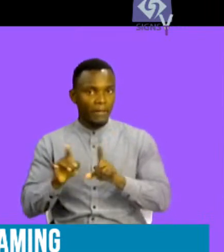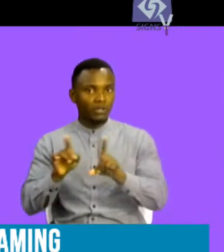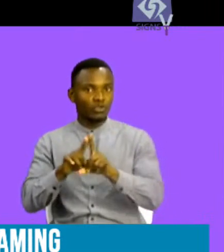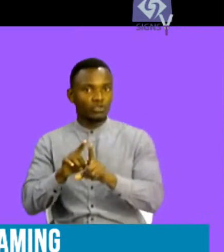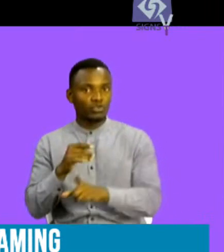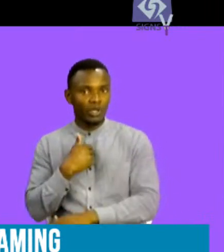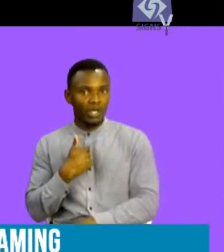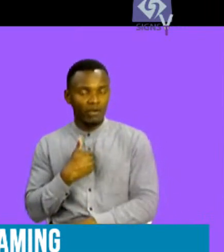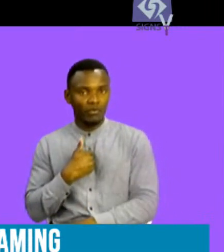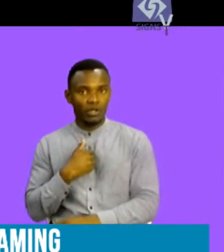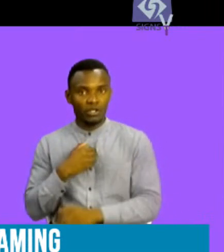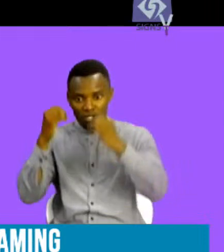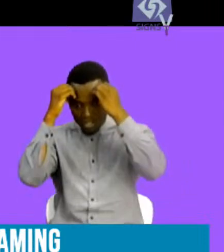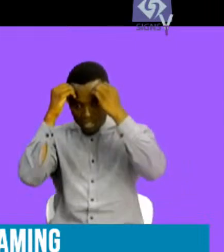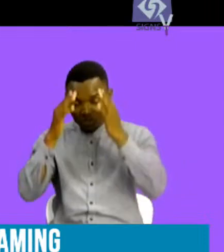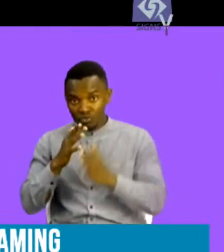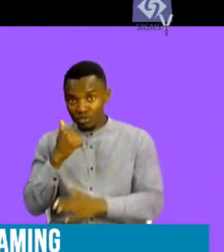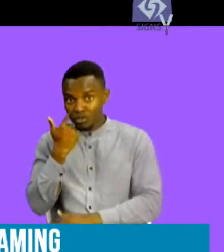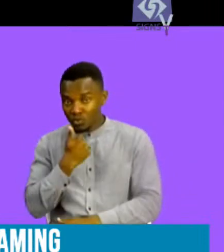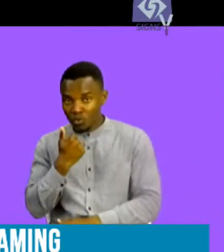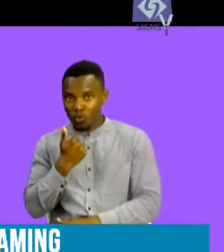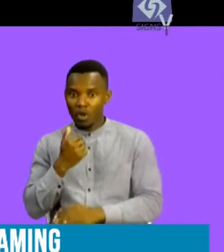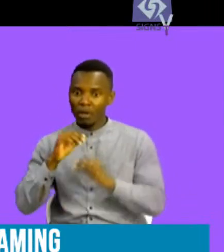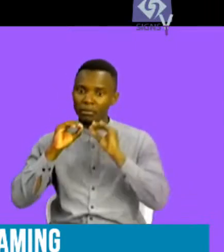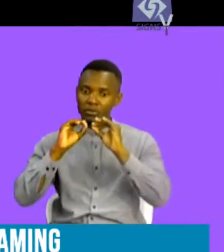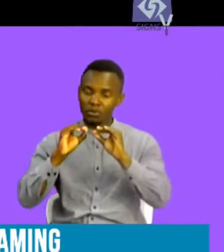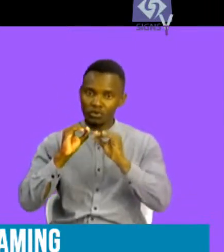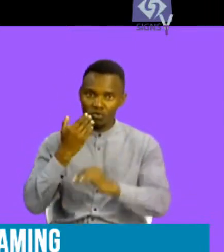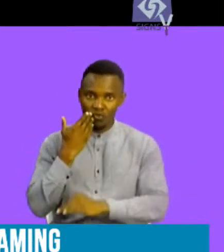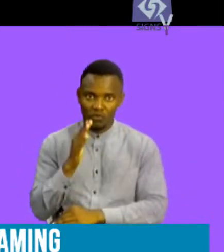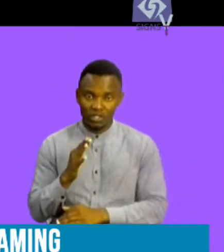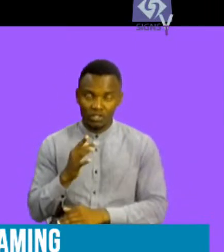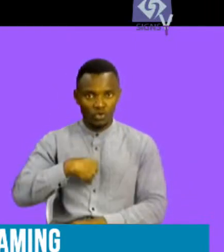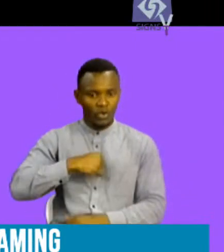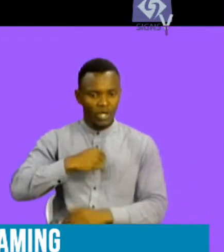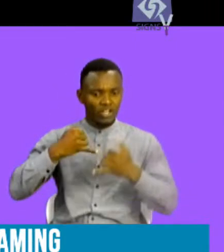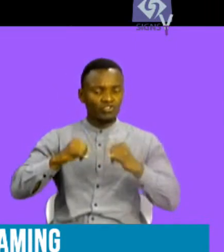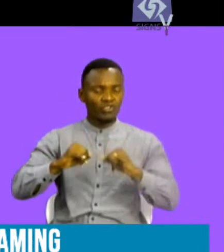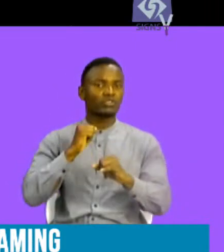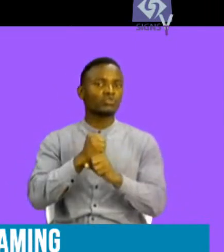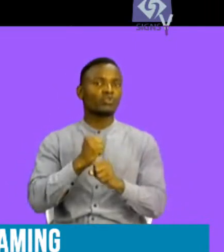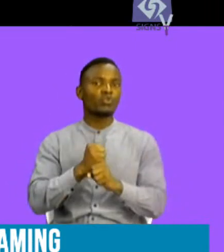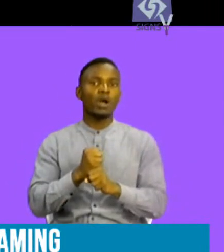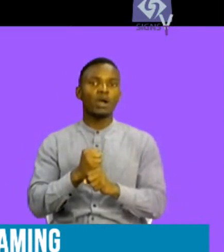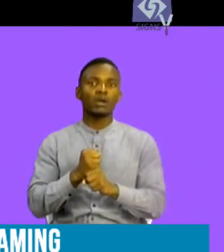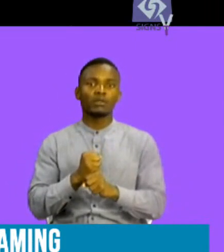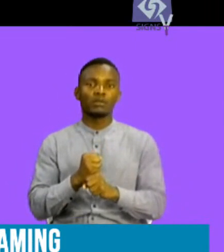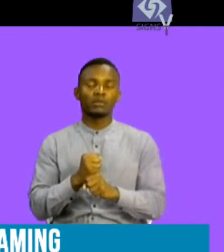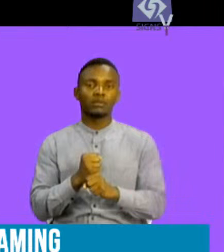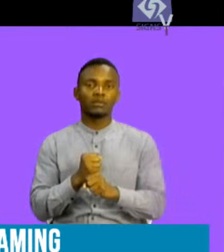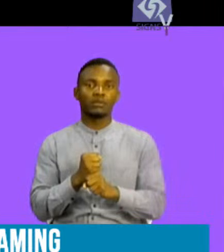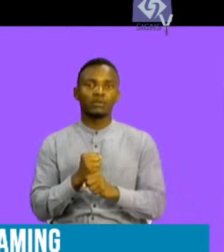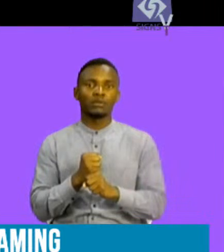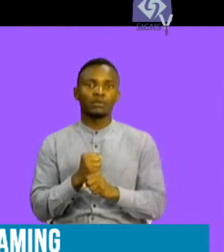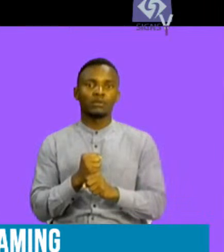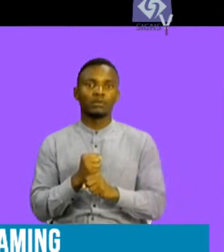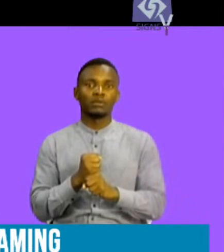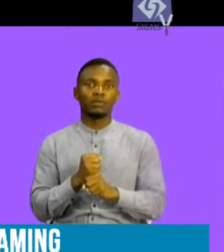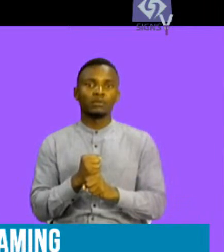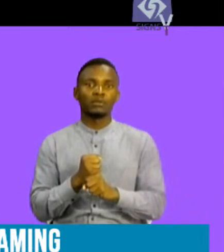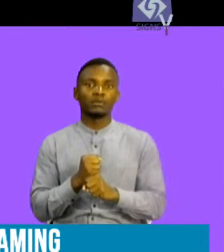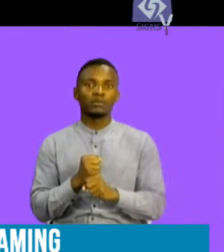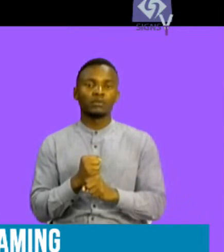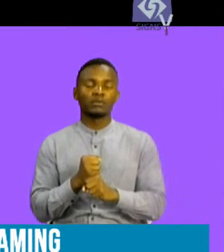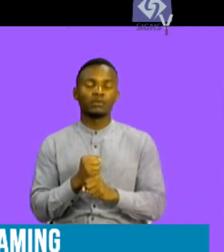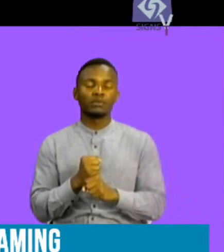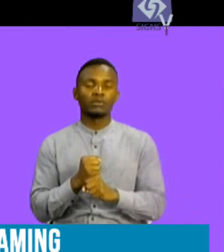are trained on that. So we try to work always and see that maybe the